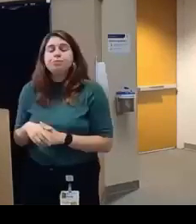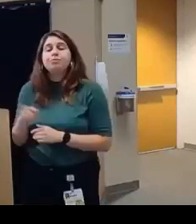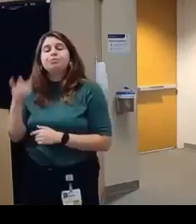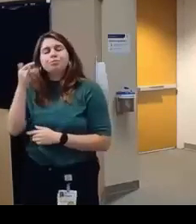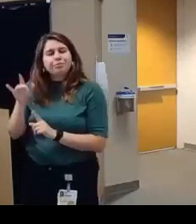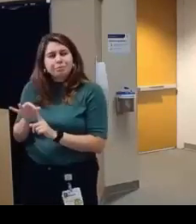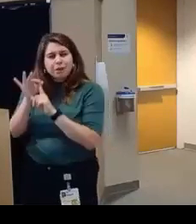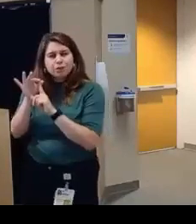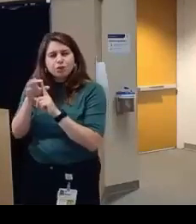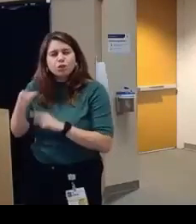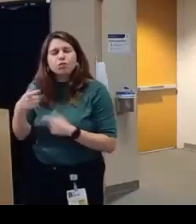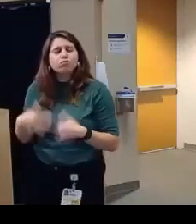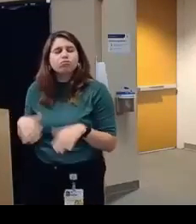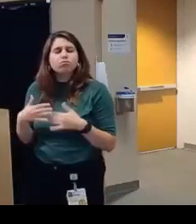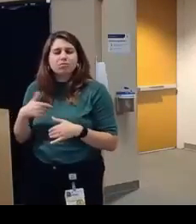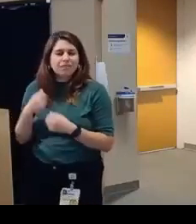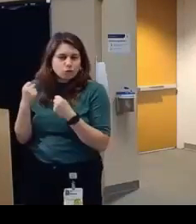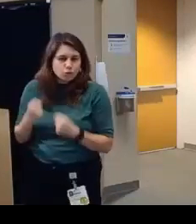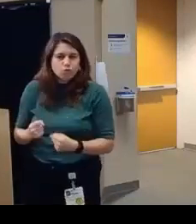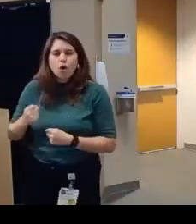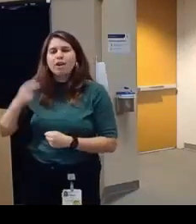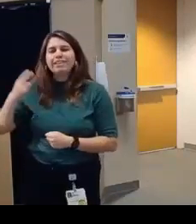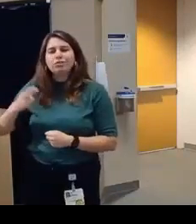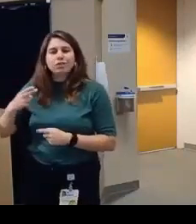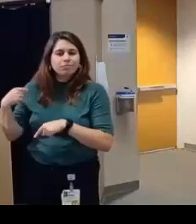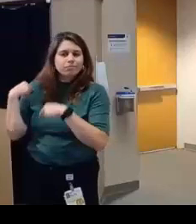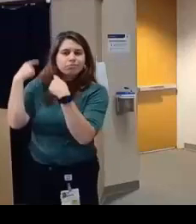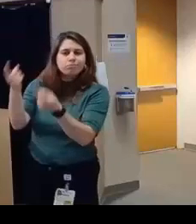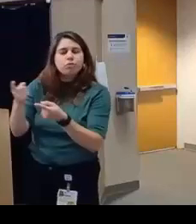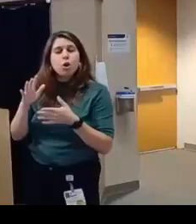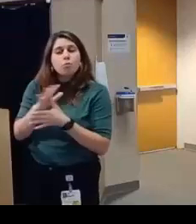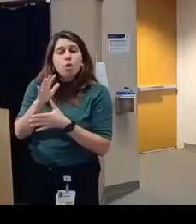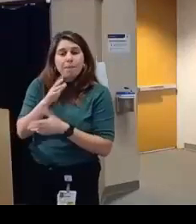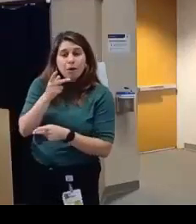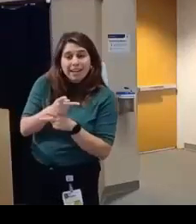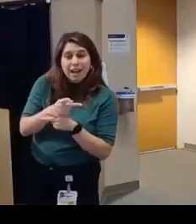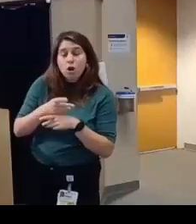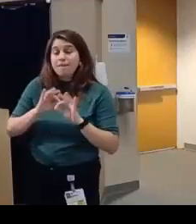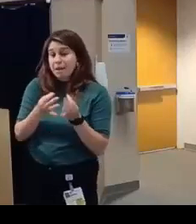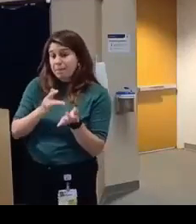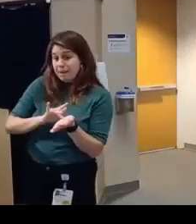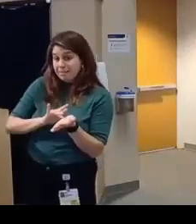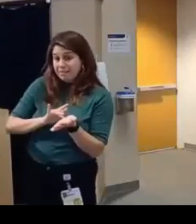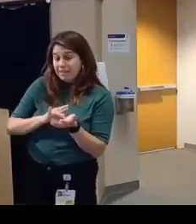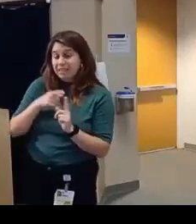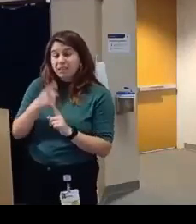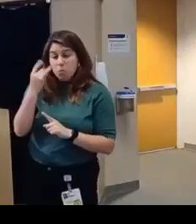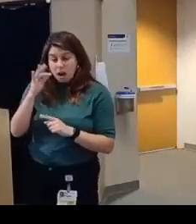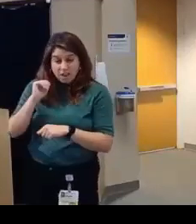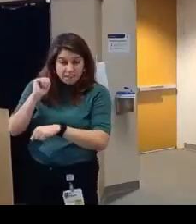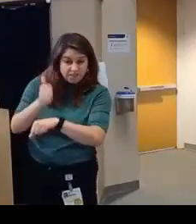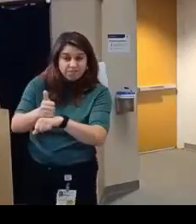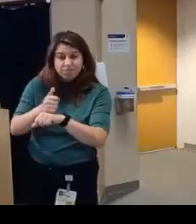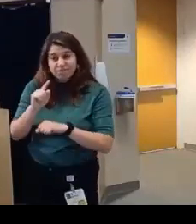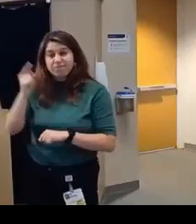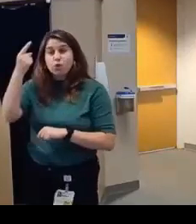is there's a really strong history of primary care and family medicine in particular. It's one of the founding places